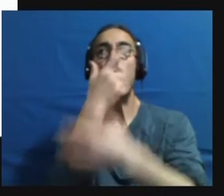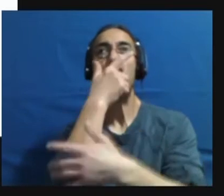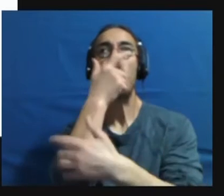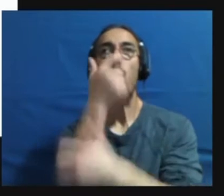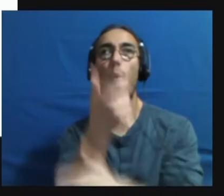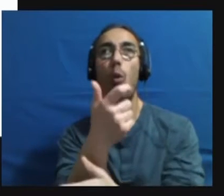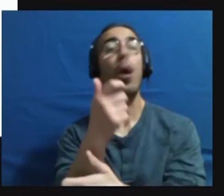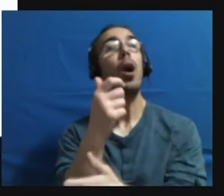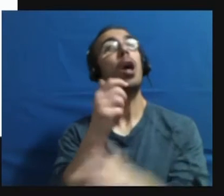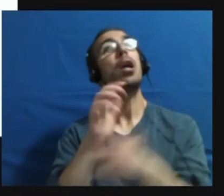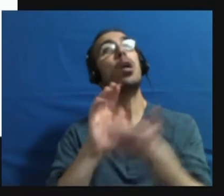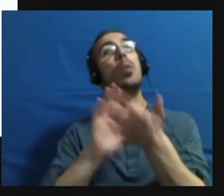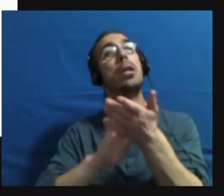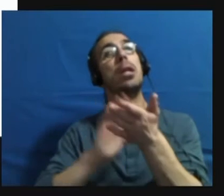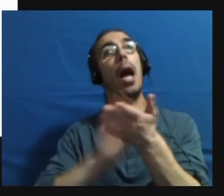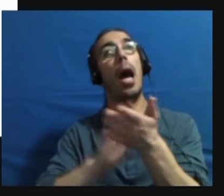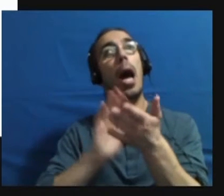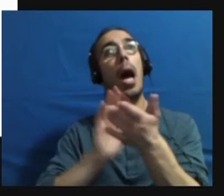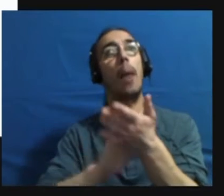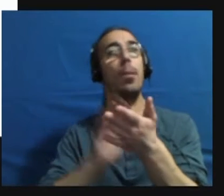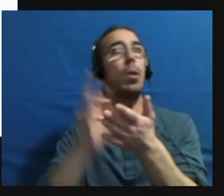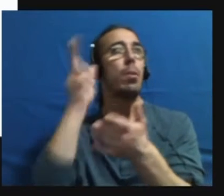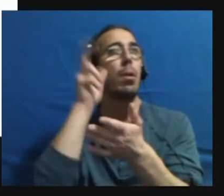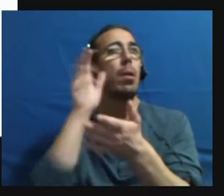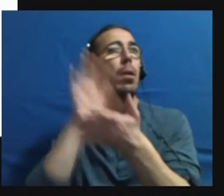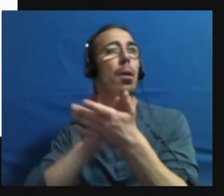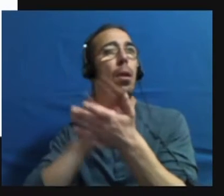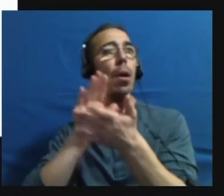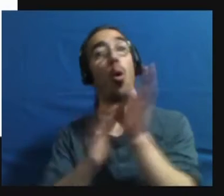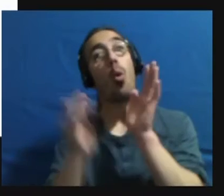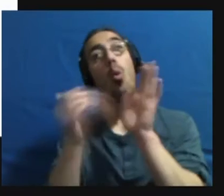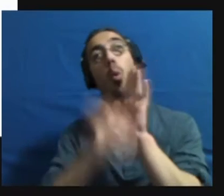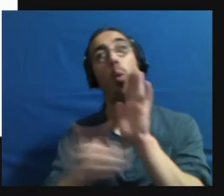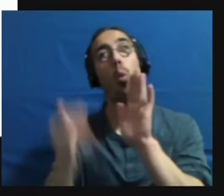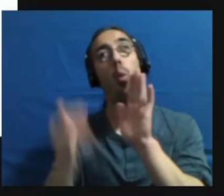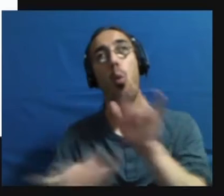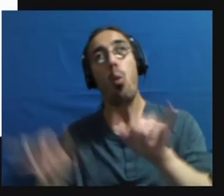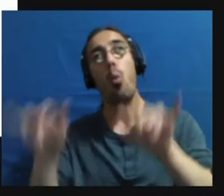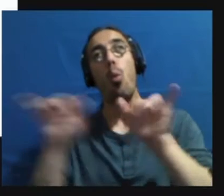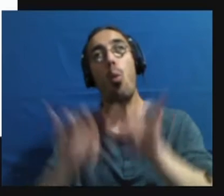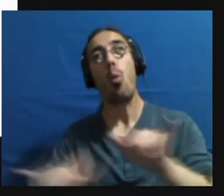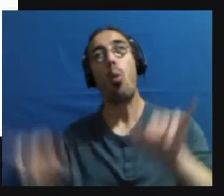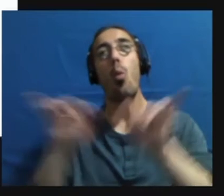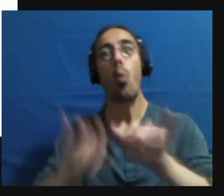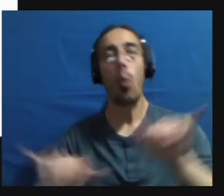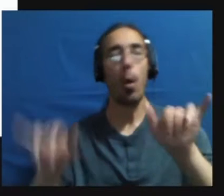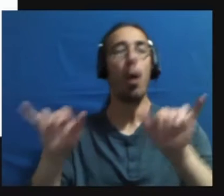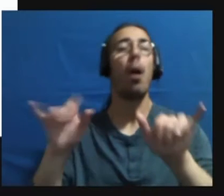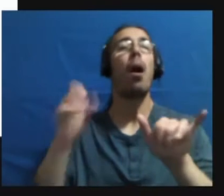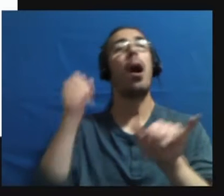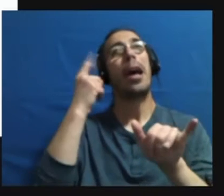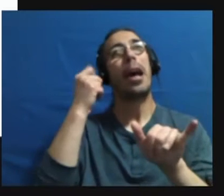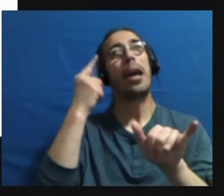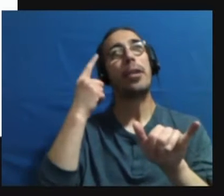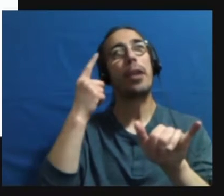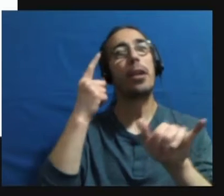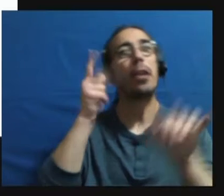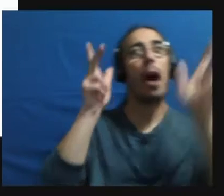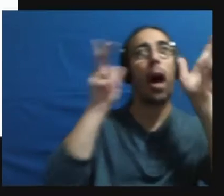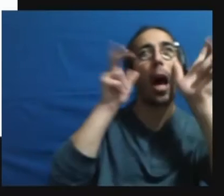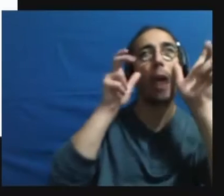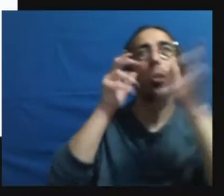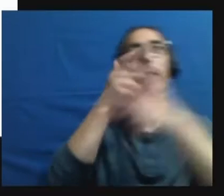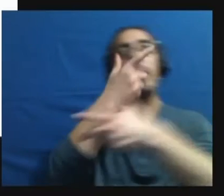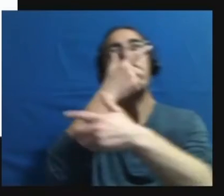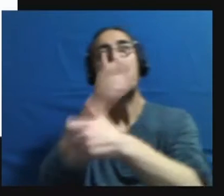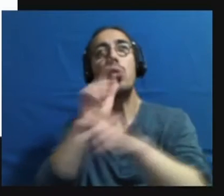visual sense. And so we could do that over and over and over again, embracing audio visual and coming to a place of